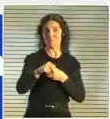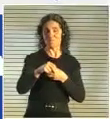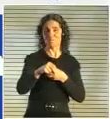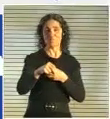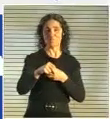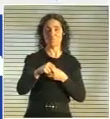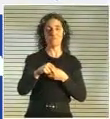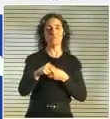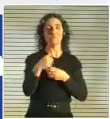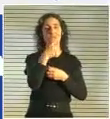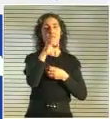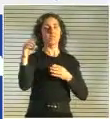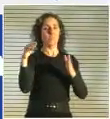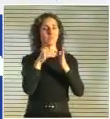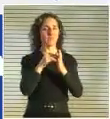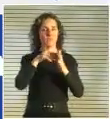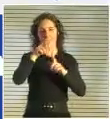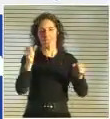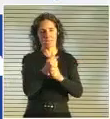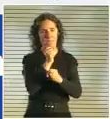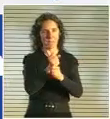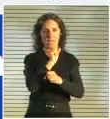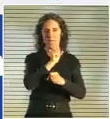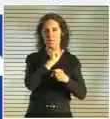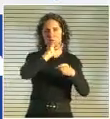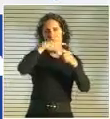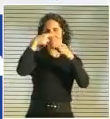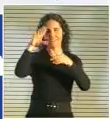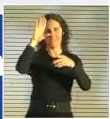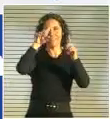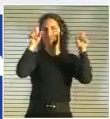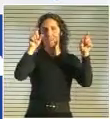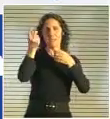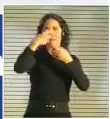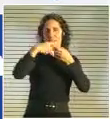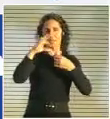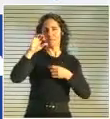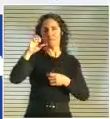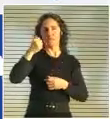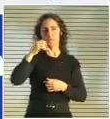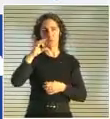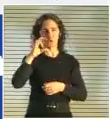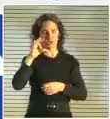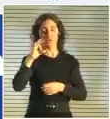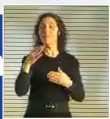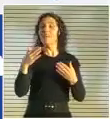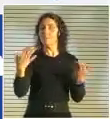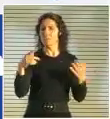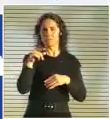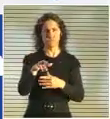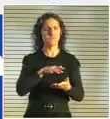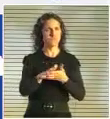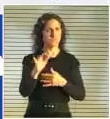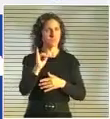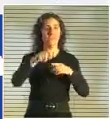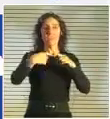altogether from the SeaBOS companies. So this is a big impact. And the thought behind this was keystone actors. For those who are